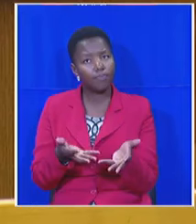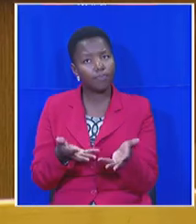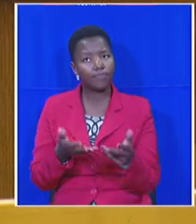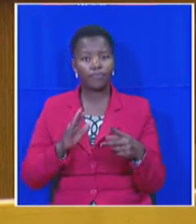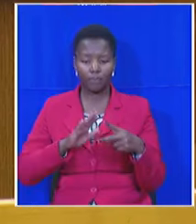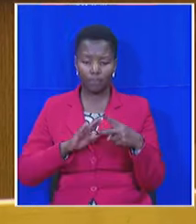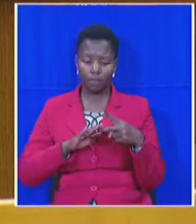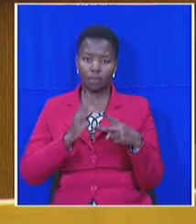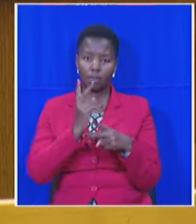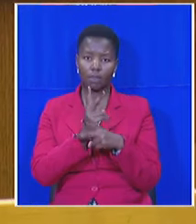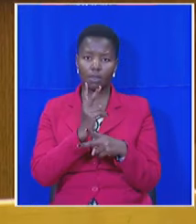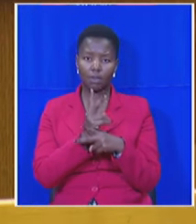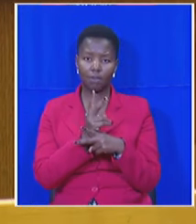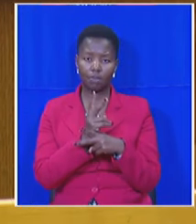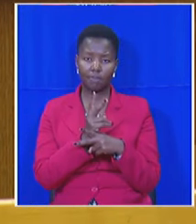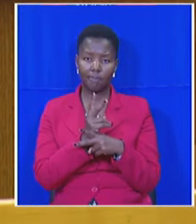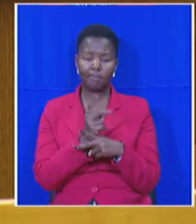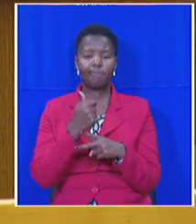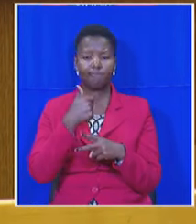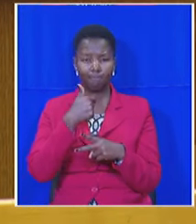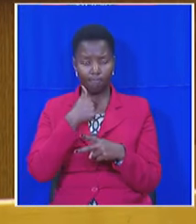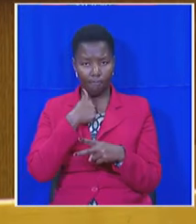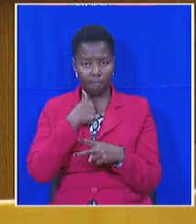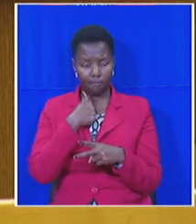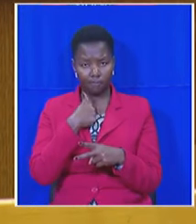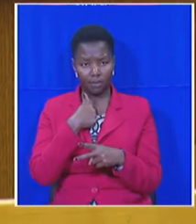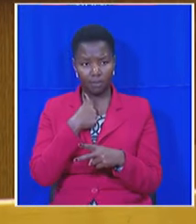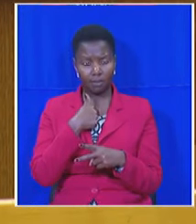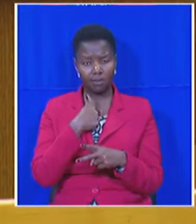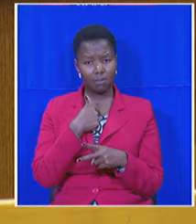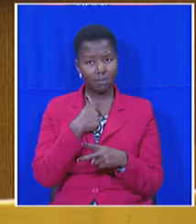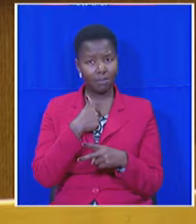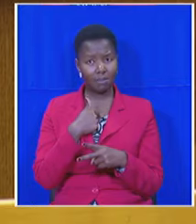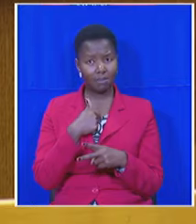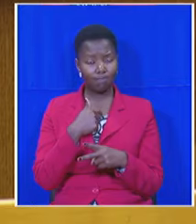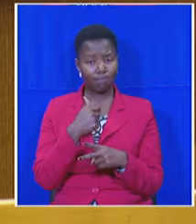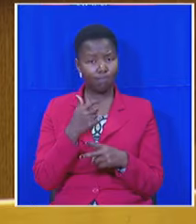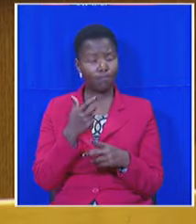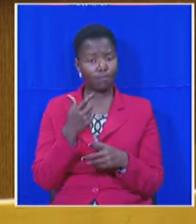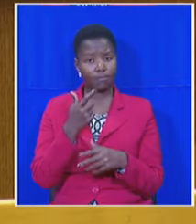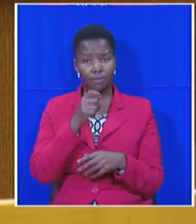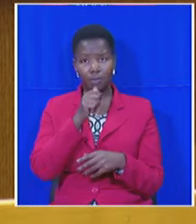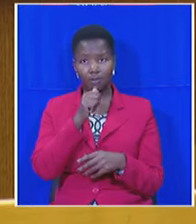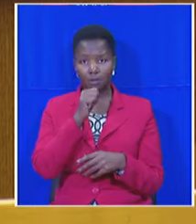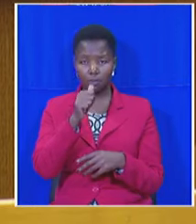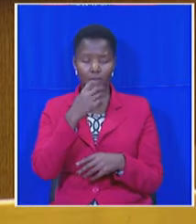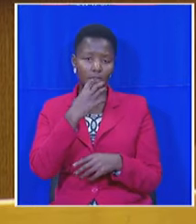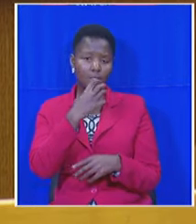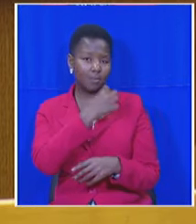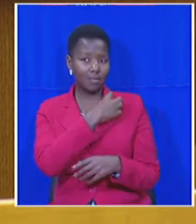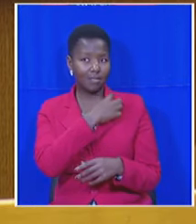to emphasize, and I did explain this to some of them, that the minister did not